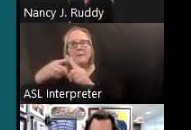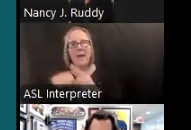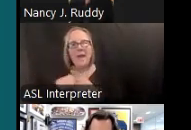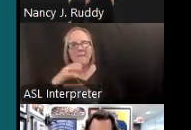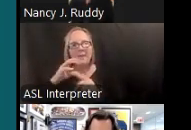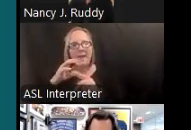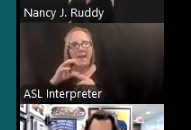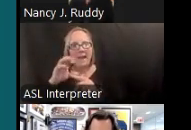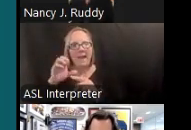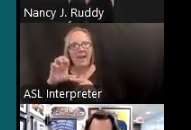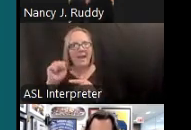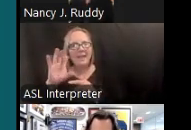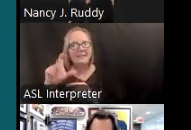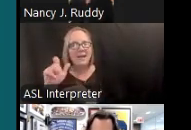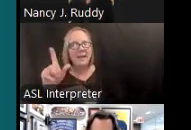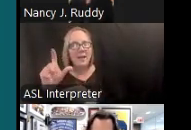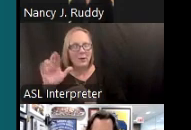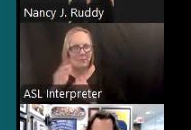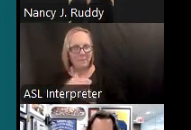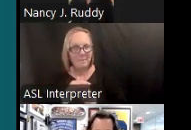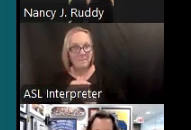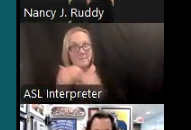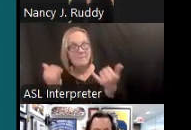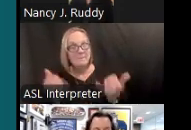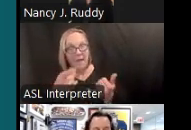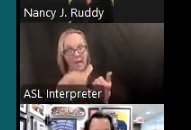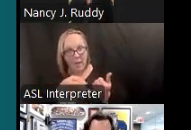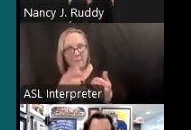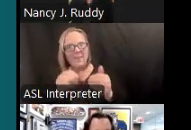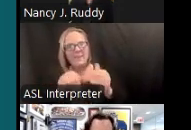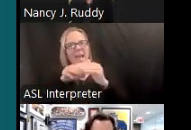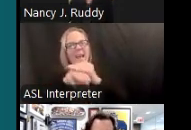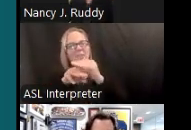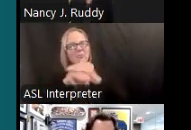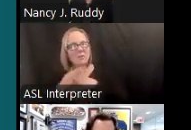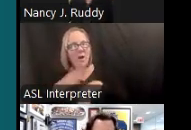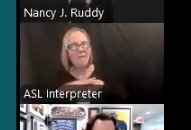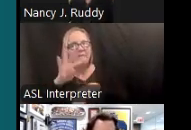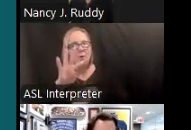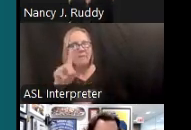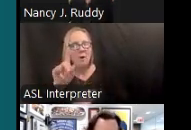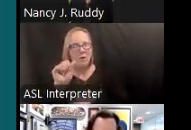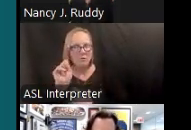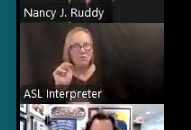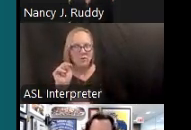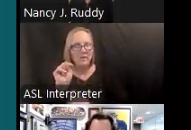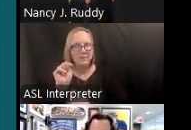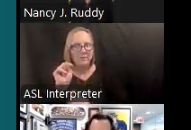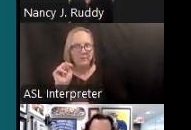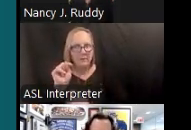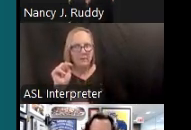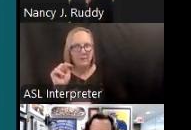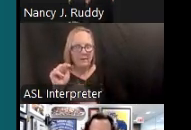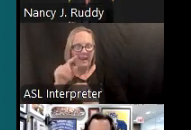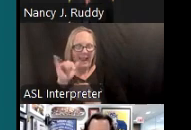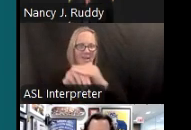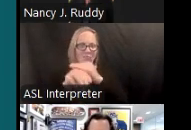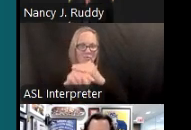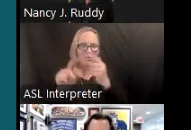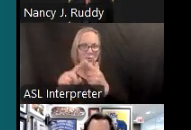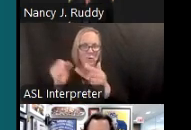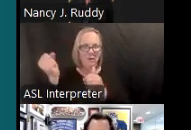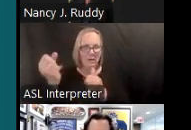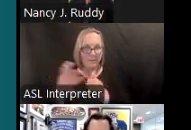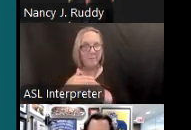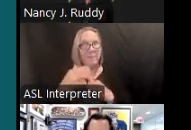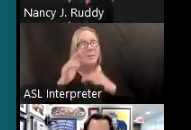What's on the screen is the main entrance on 41st Street to the gaming facility. The building